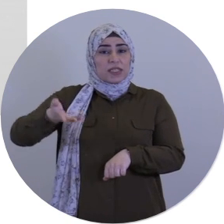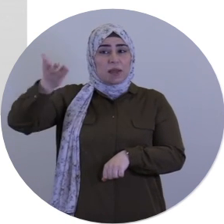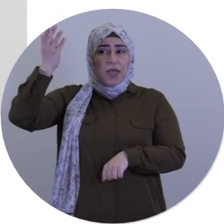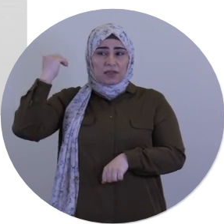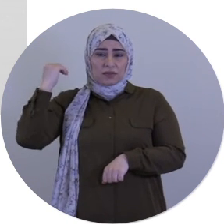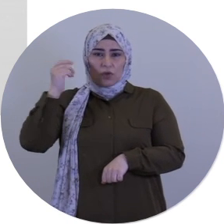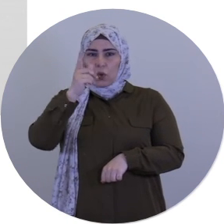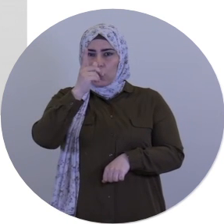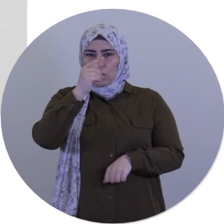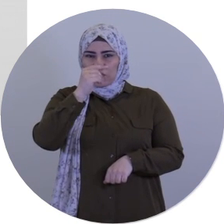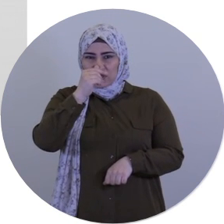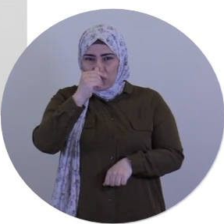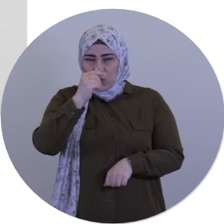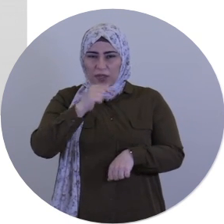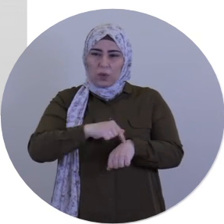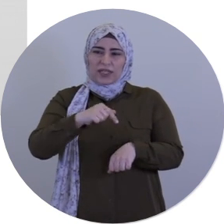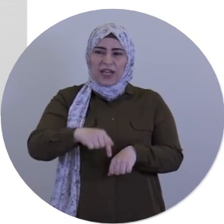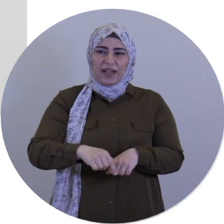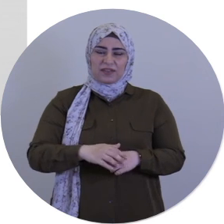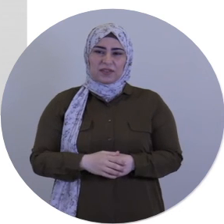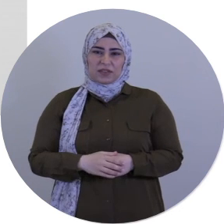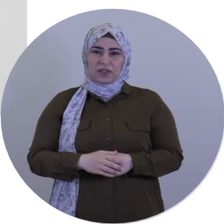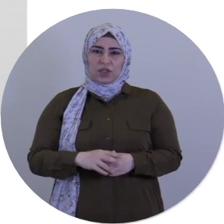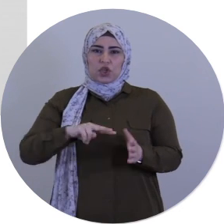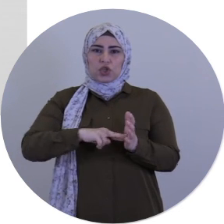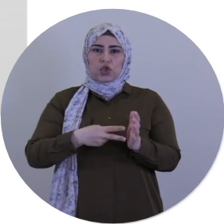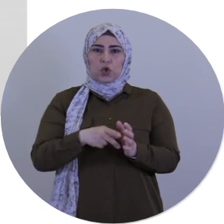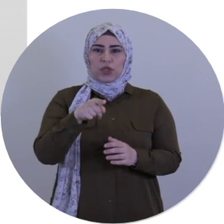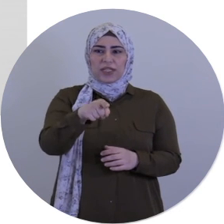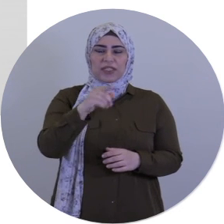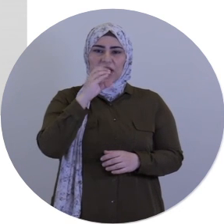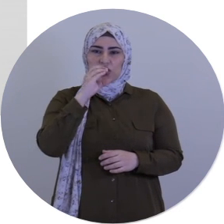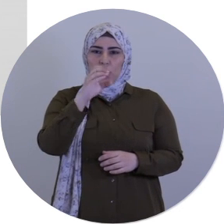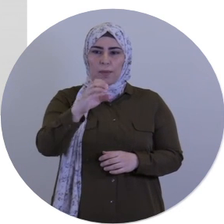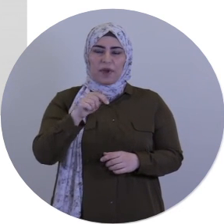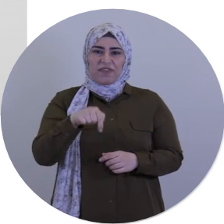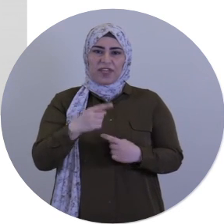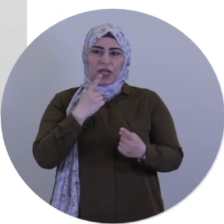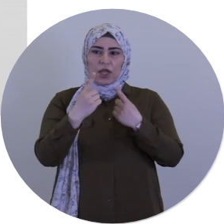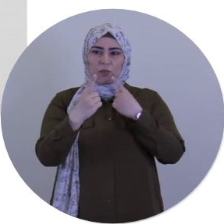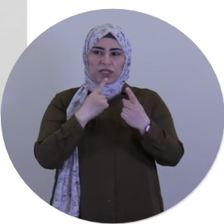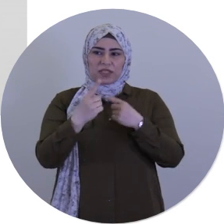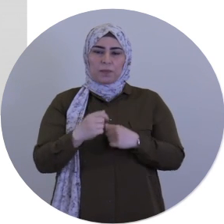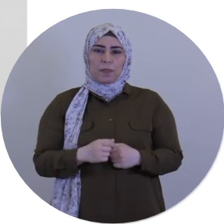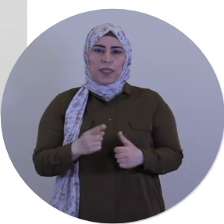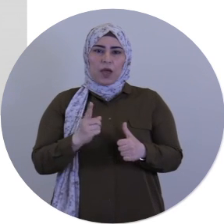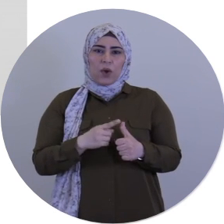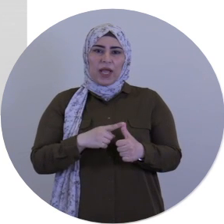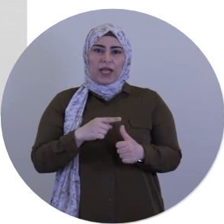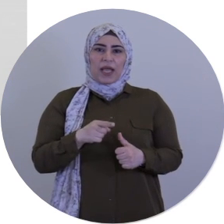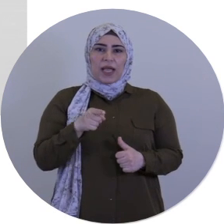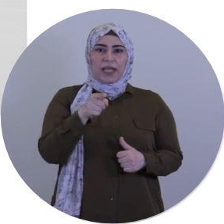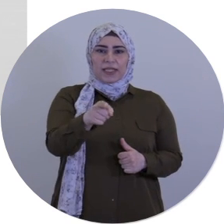old times are so much better than now. How would you respond? You can either express preference. I prefer the present